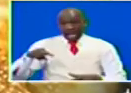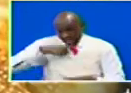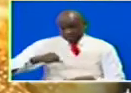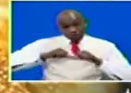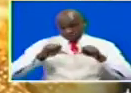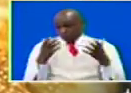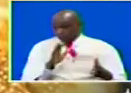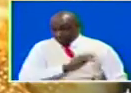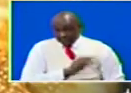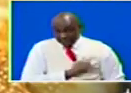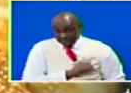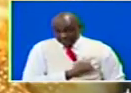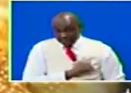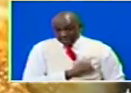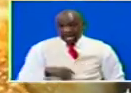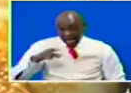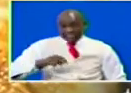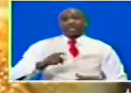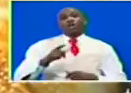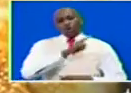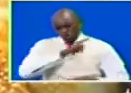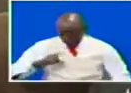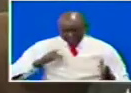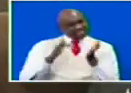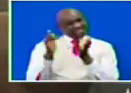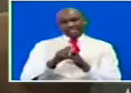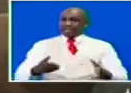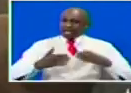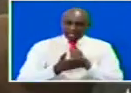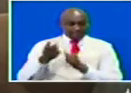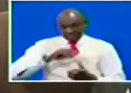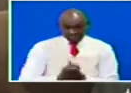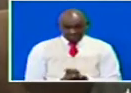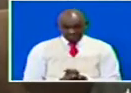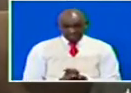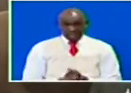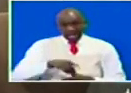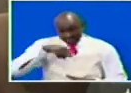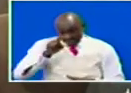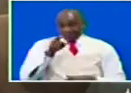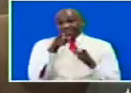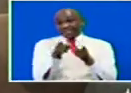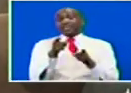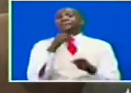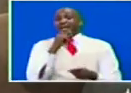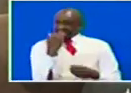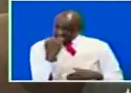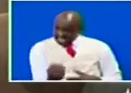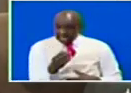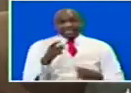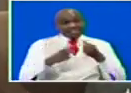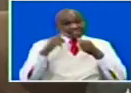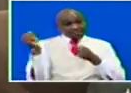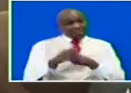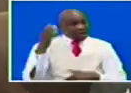actually is the Lord Jesus. But it appears a decision by this young man about 6 months